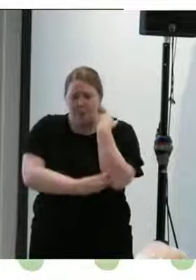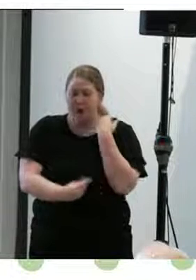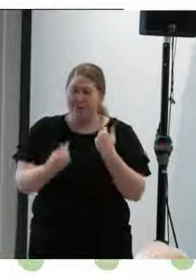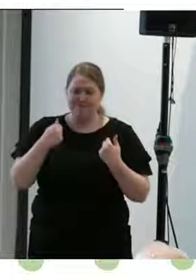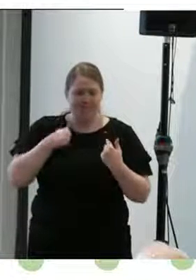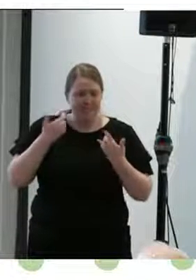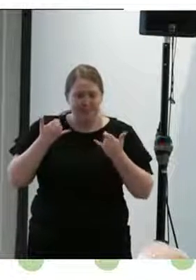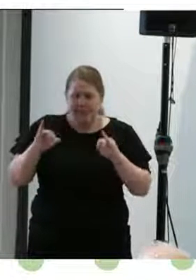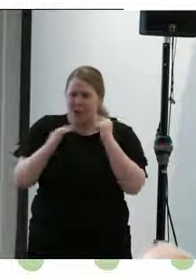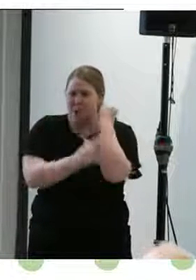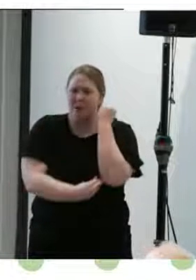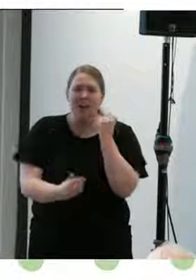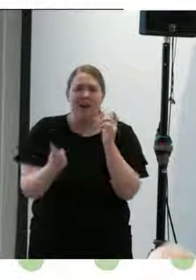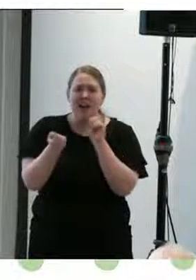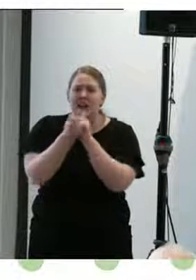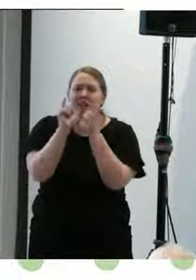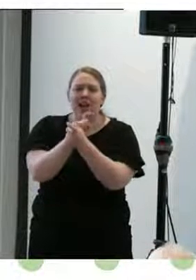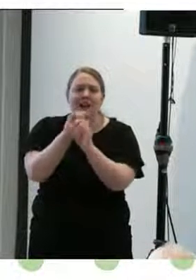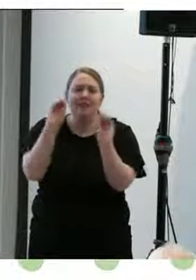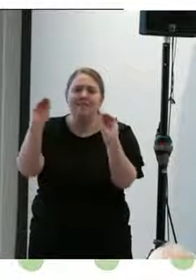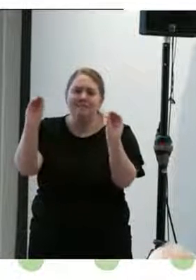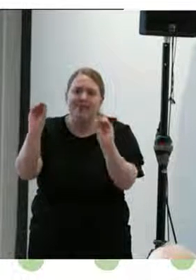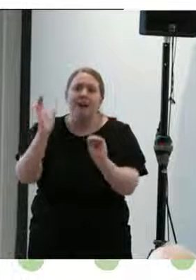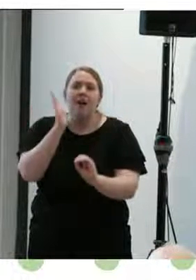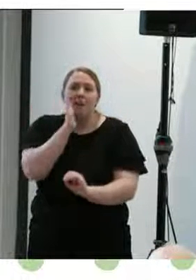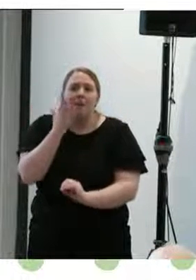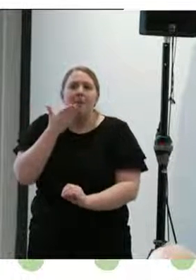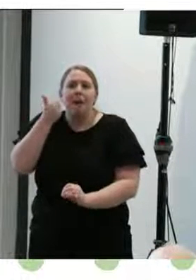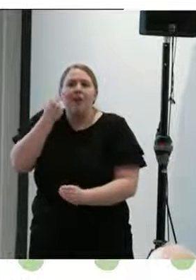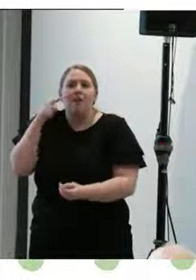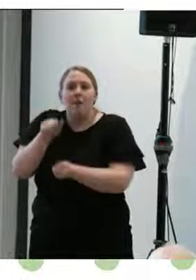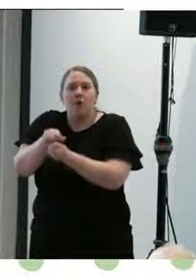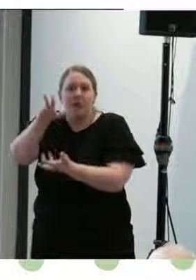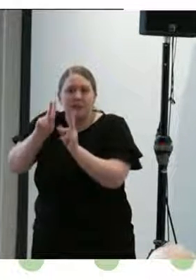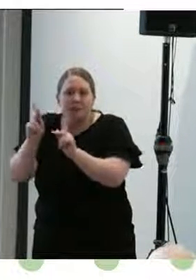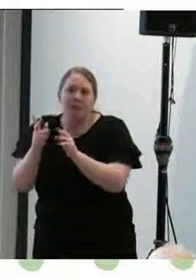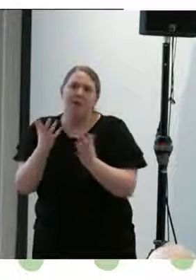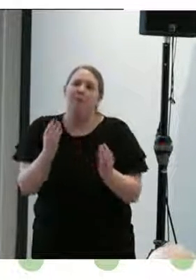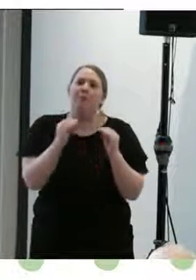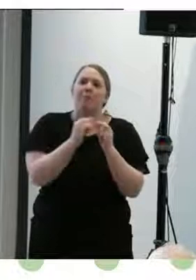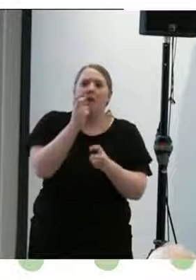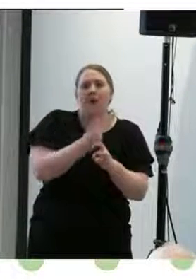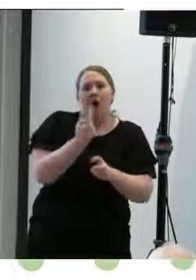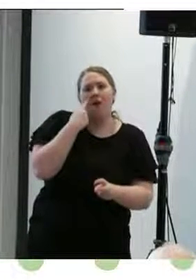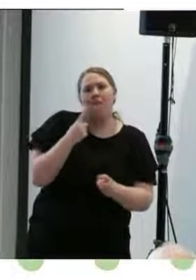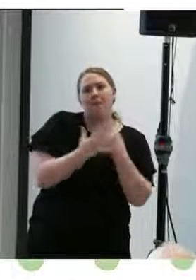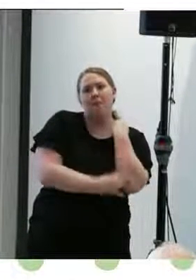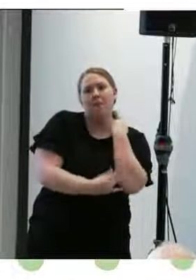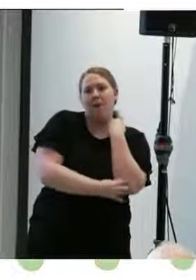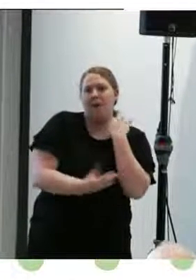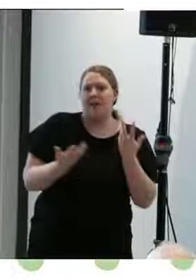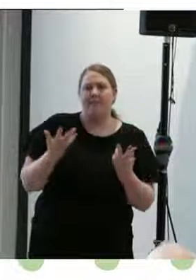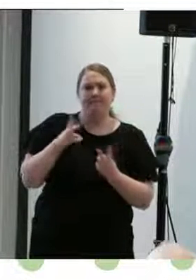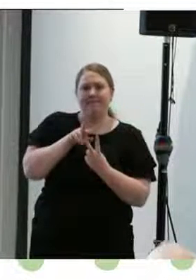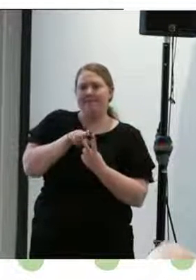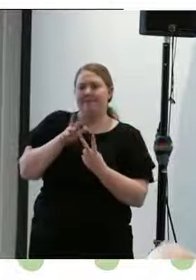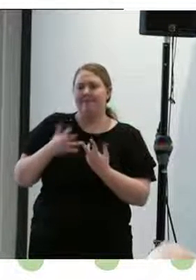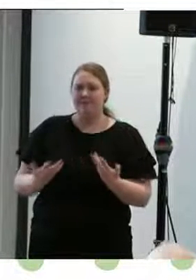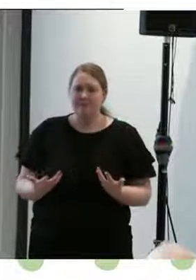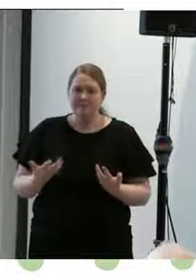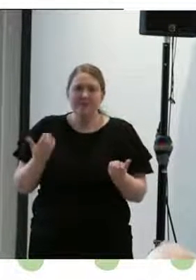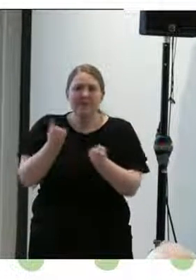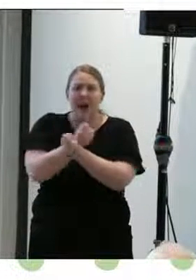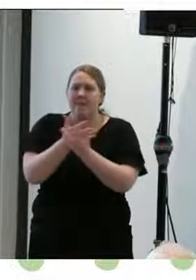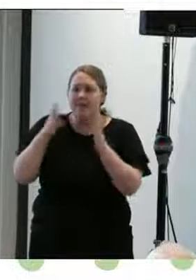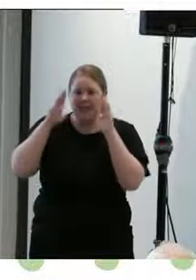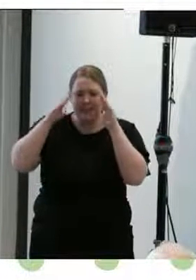gonna change for me. Either they're gonna make it better for rich people or harder for poor people. He says, everything's about money. American dream,